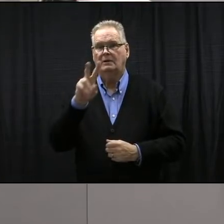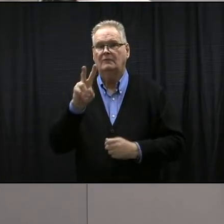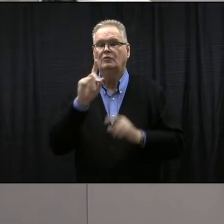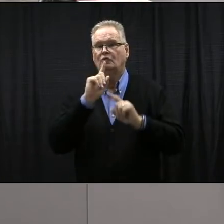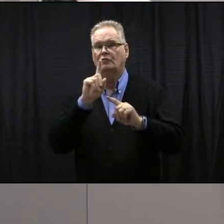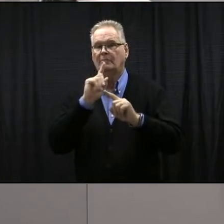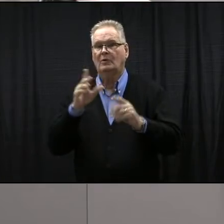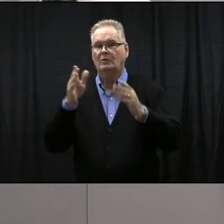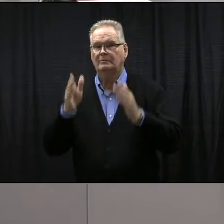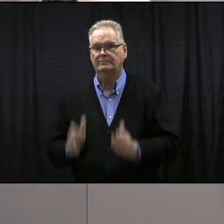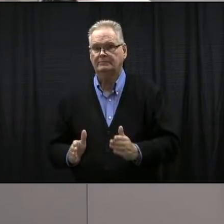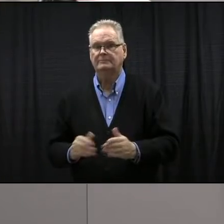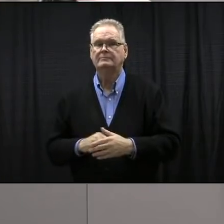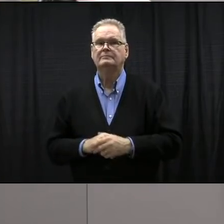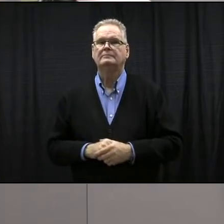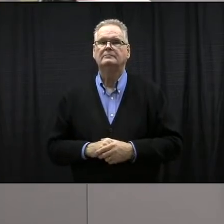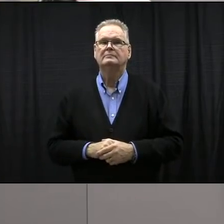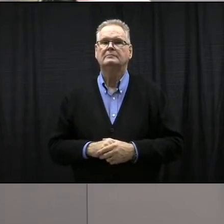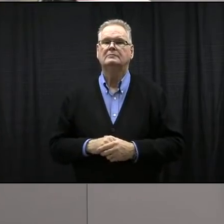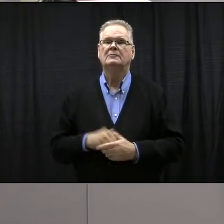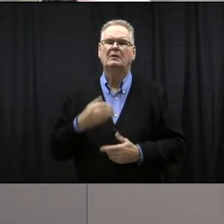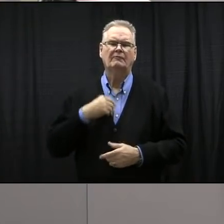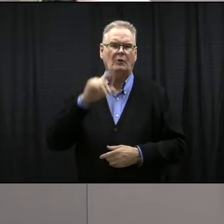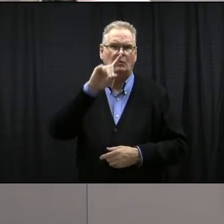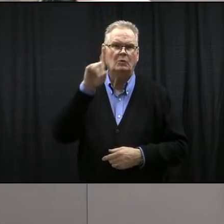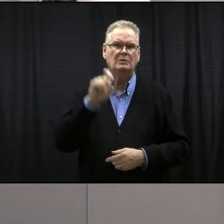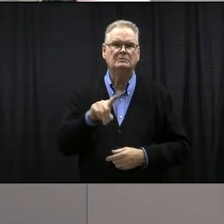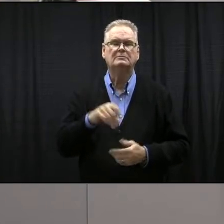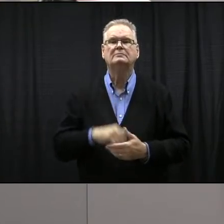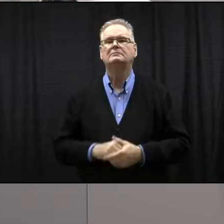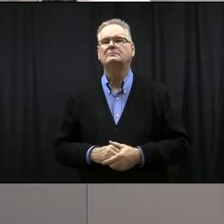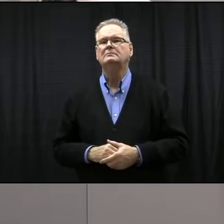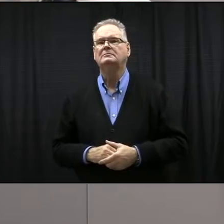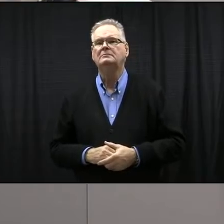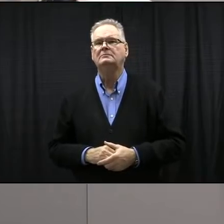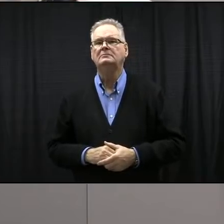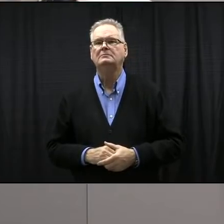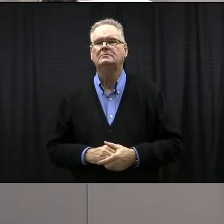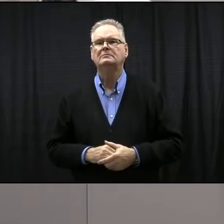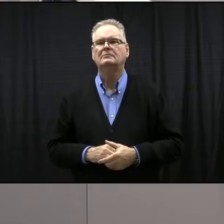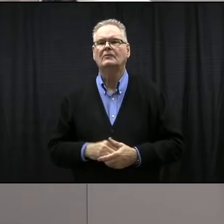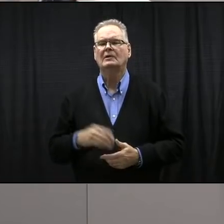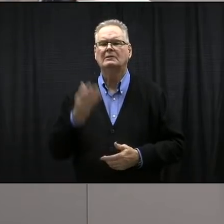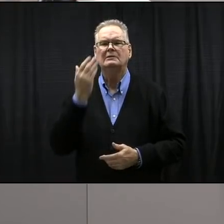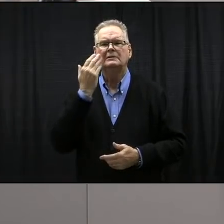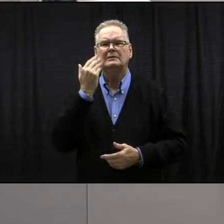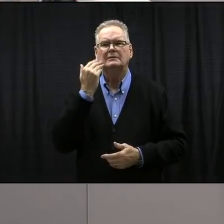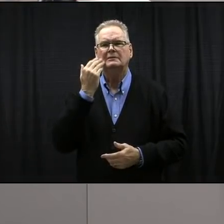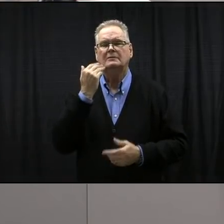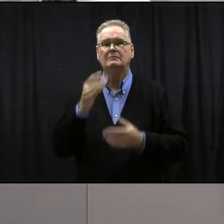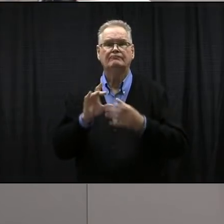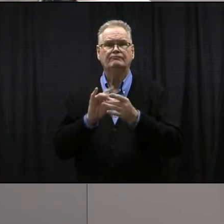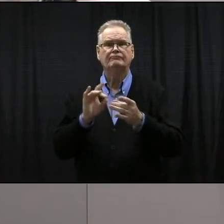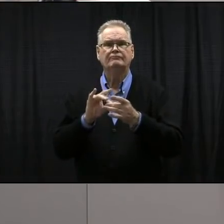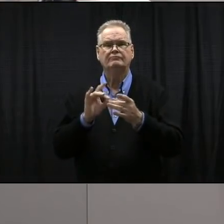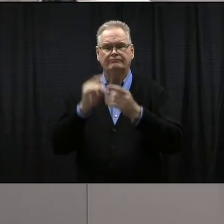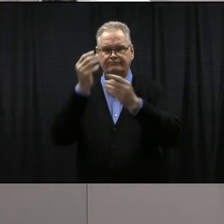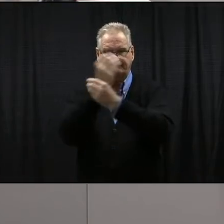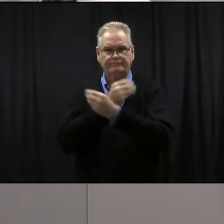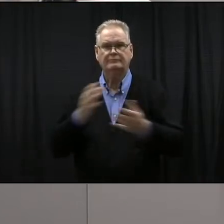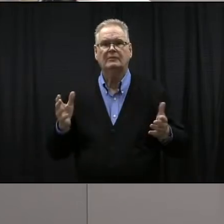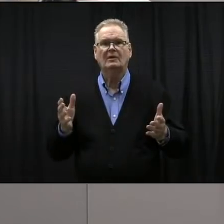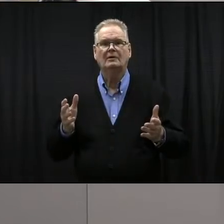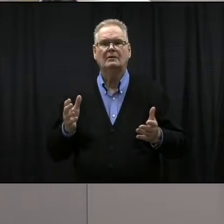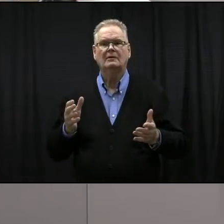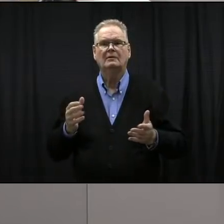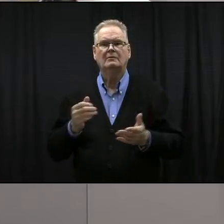mic. Thank you. At the previous briefing, it was mentioned about the vaccination passports that are coming. Wondering if there's a timeline